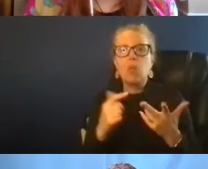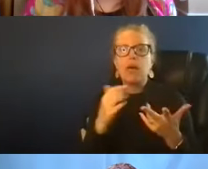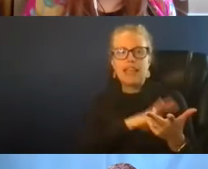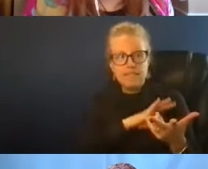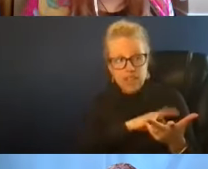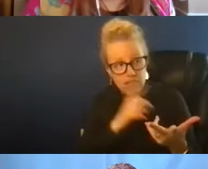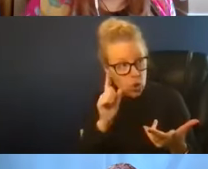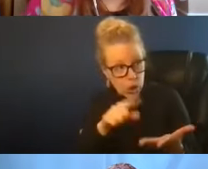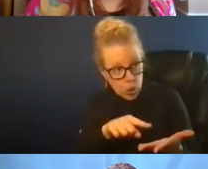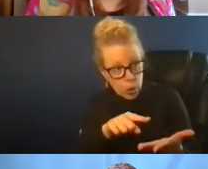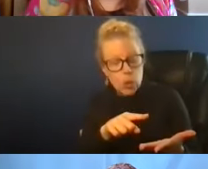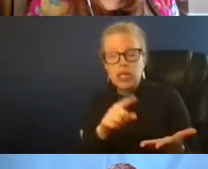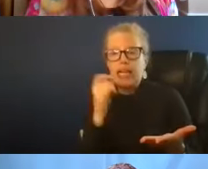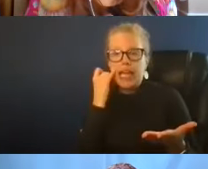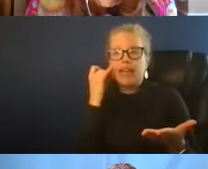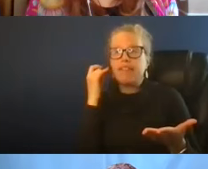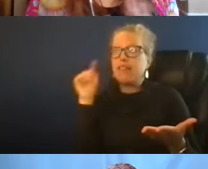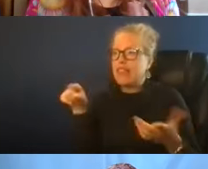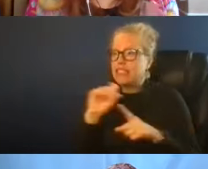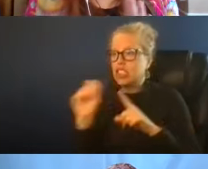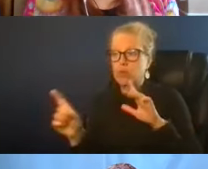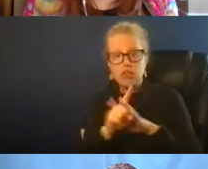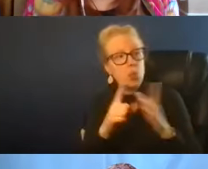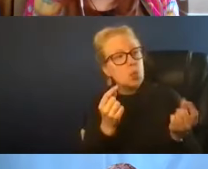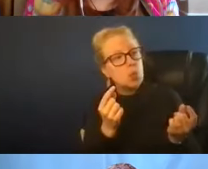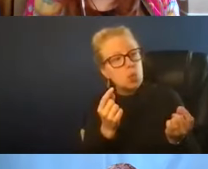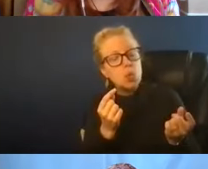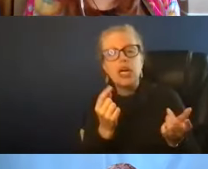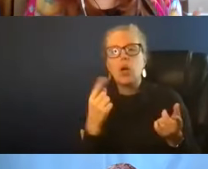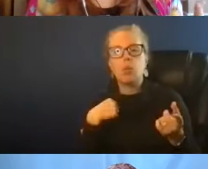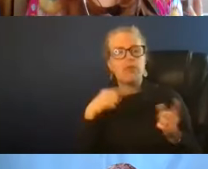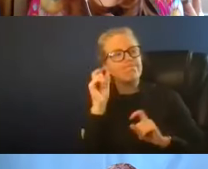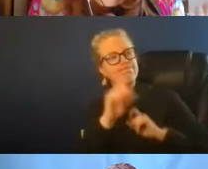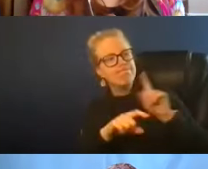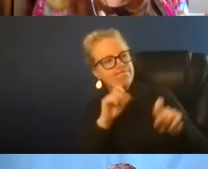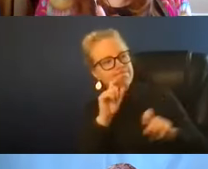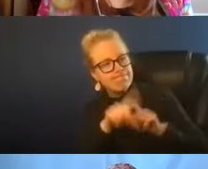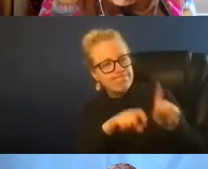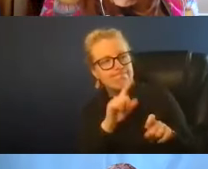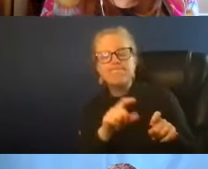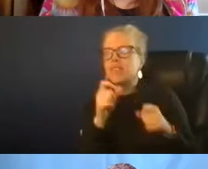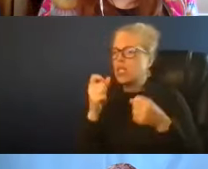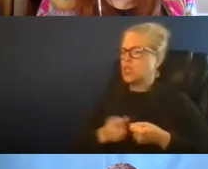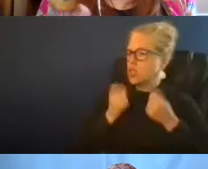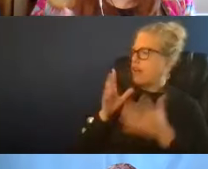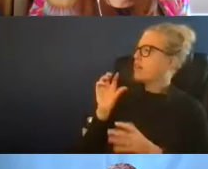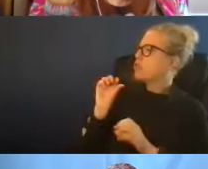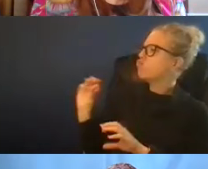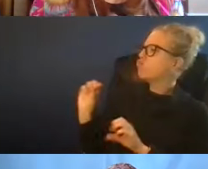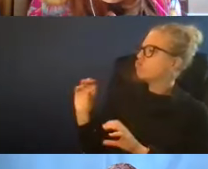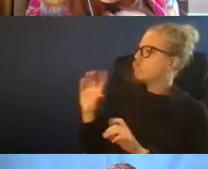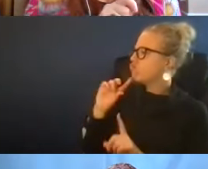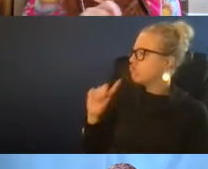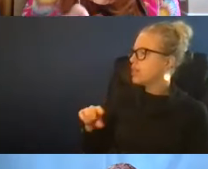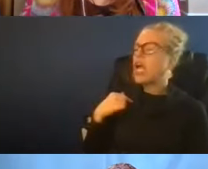you to do if this thing were to happen? We are asking the questions. The survivor's giving us the answers, and